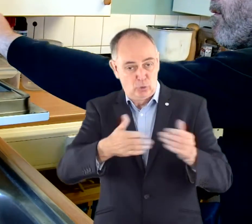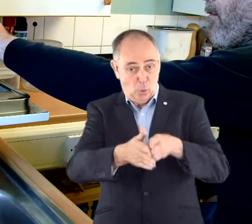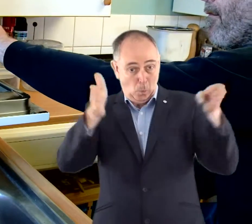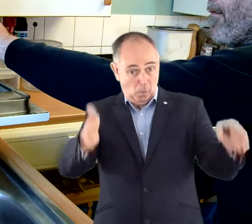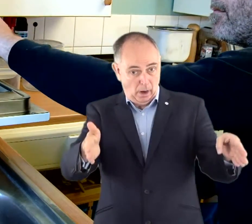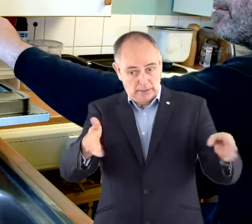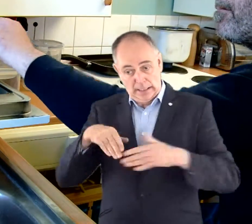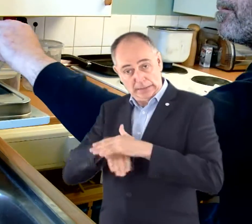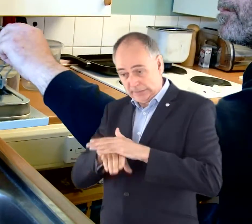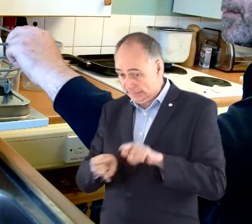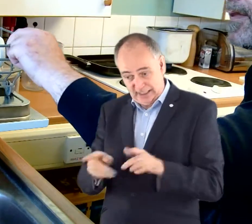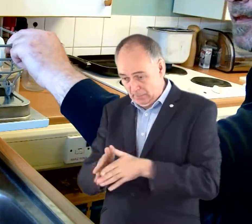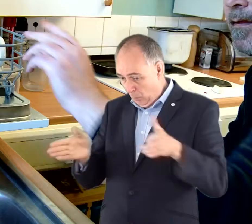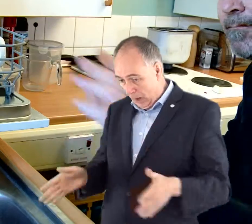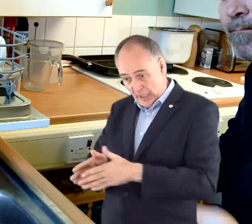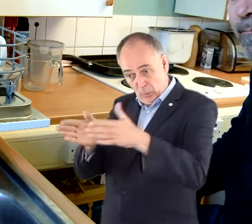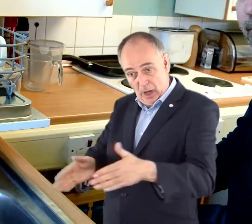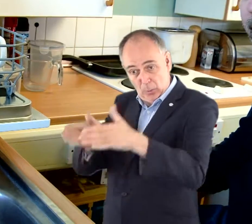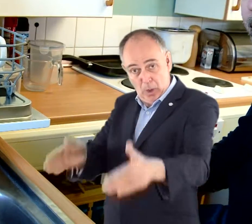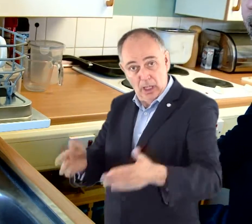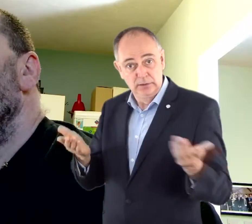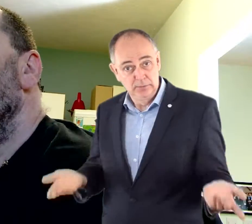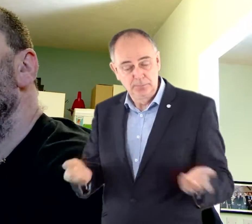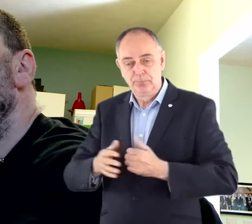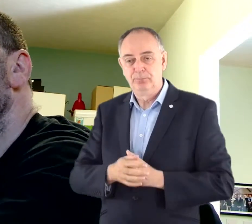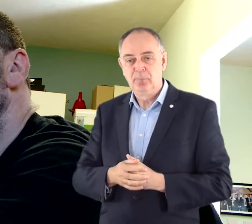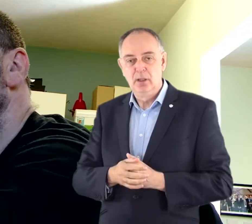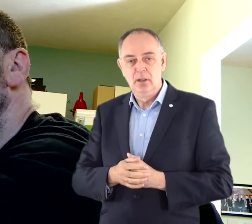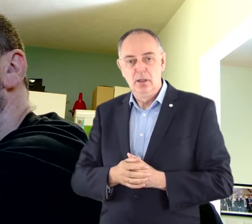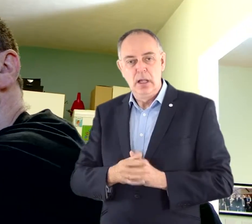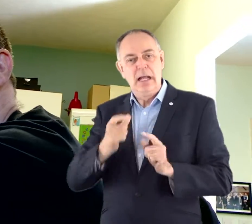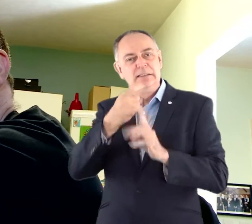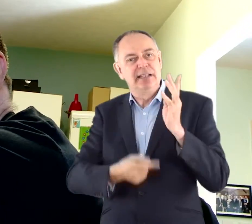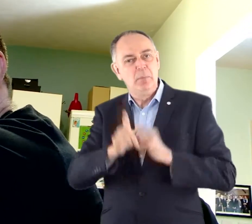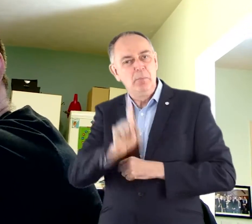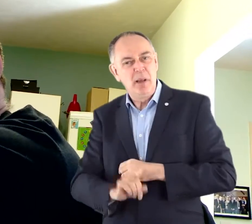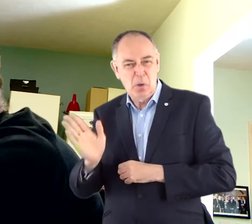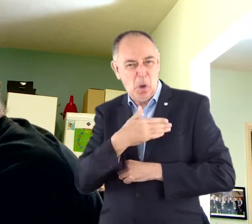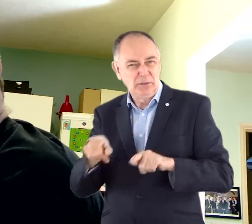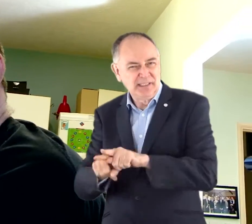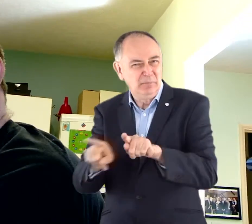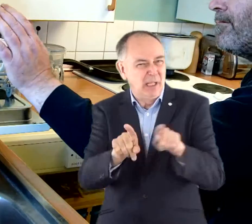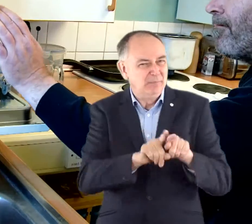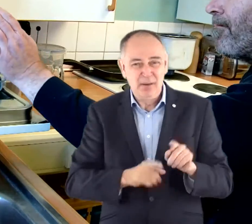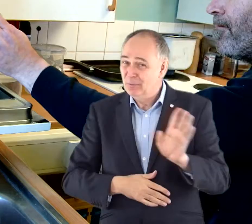disability isn't a one size fits all. And Habinteg understand that. And